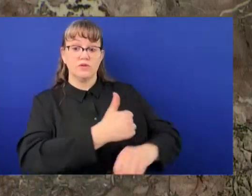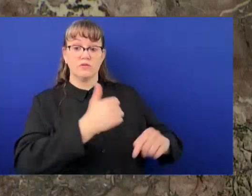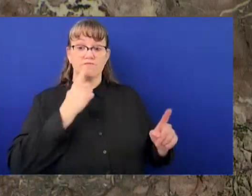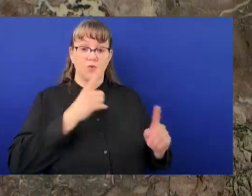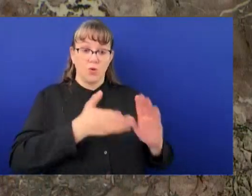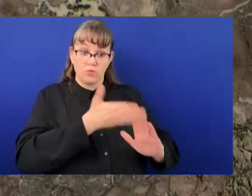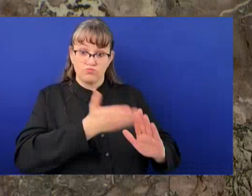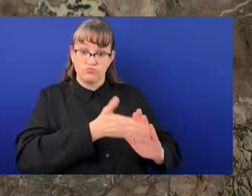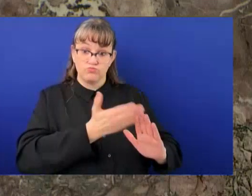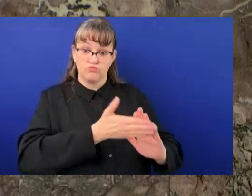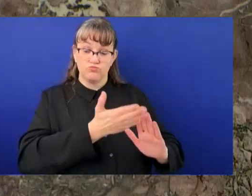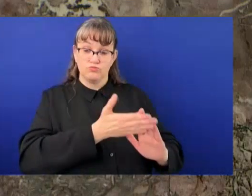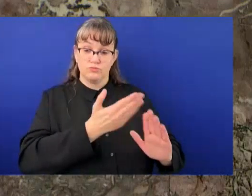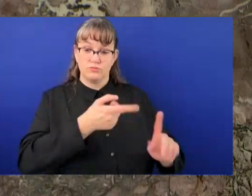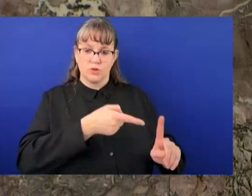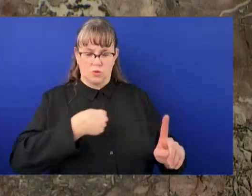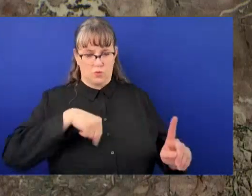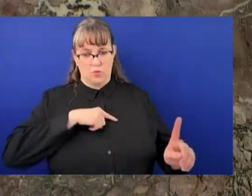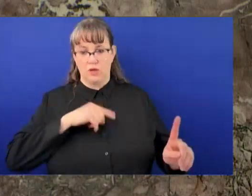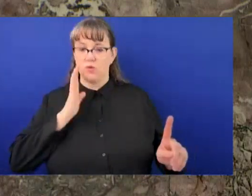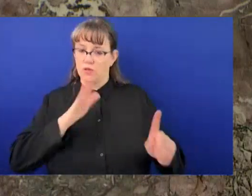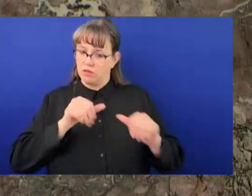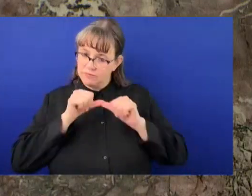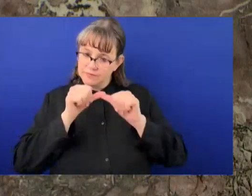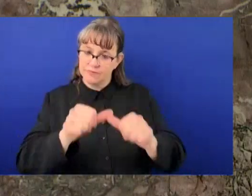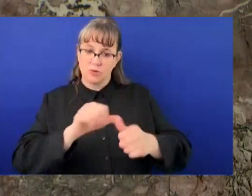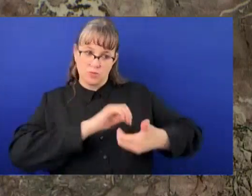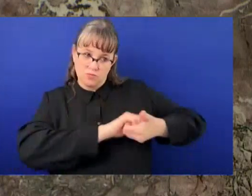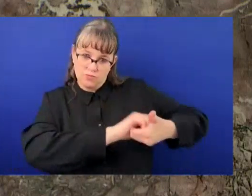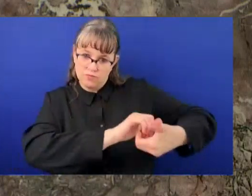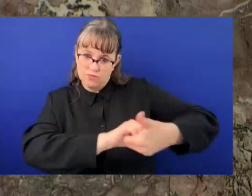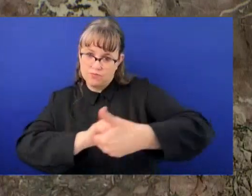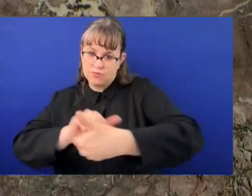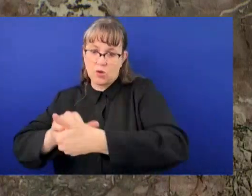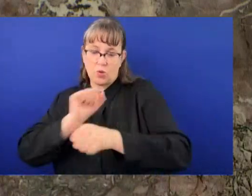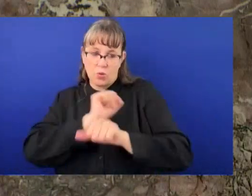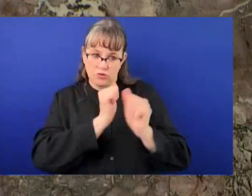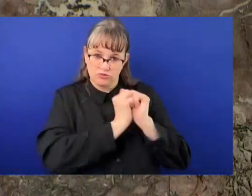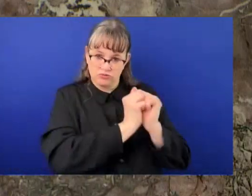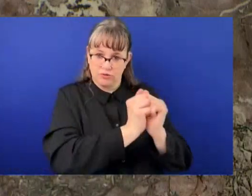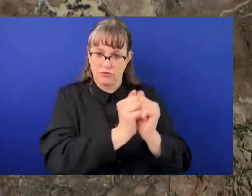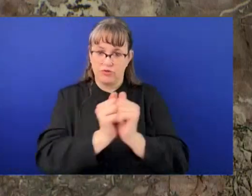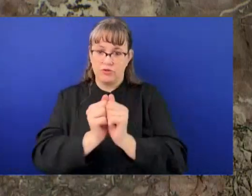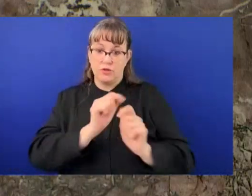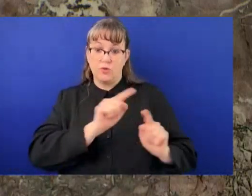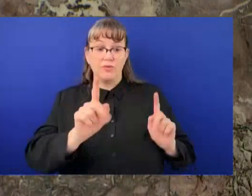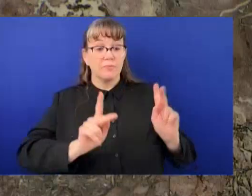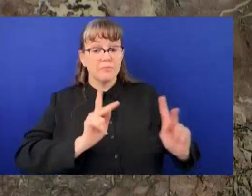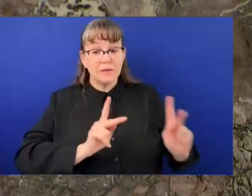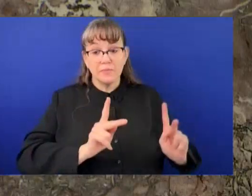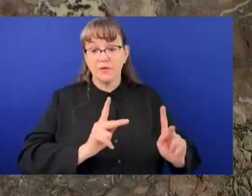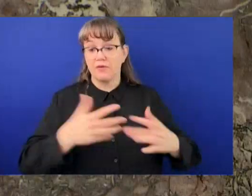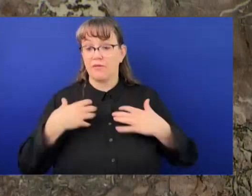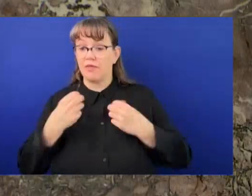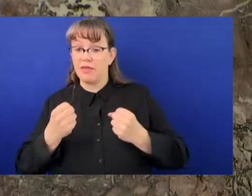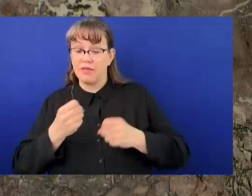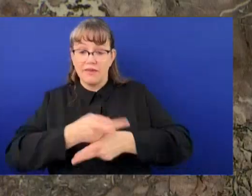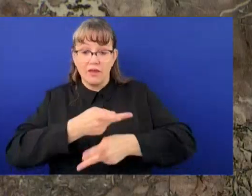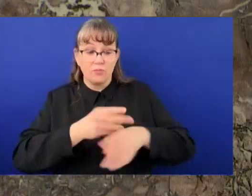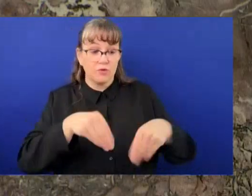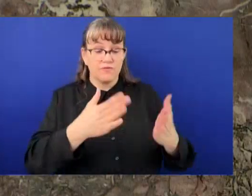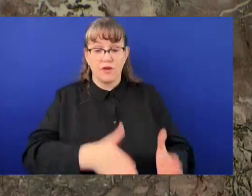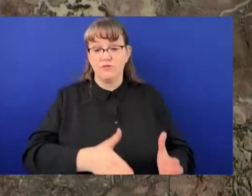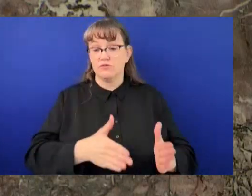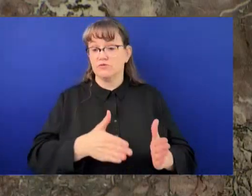work with people, with healthcare providers, with community support organizations to connect people to the supports that they